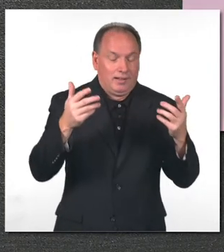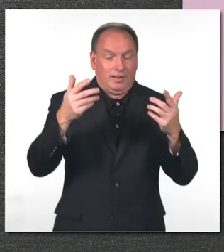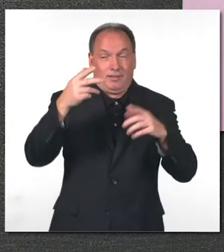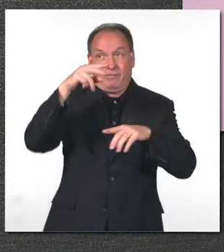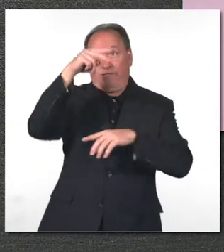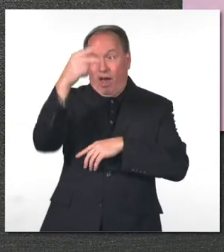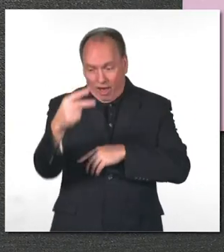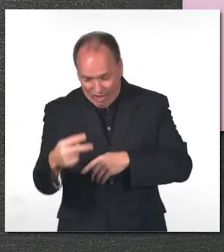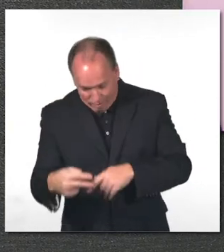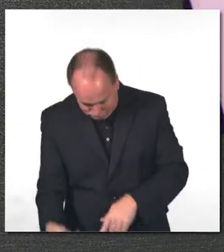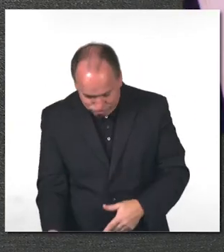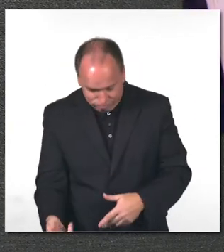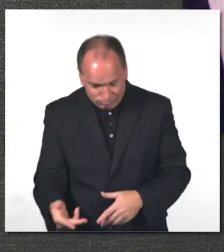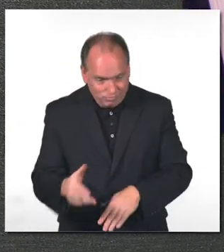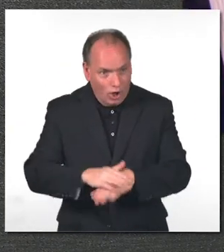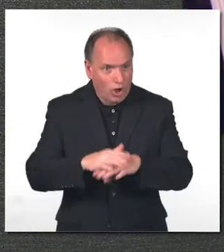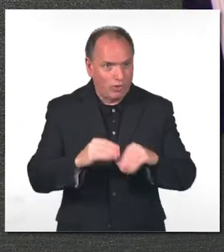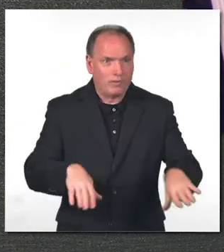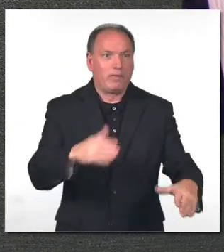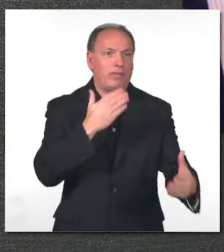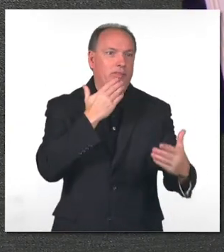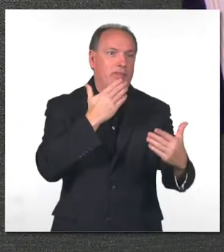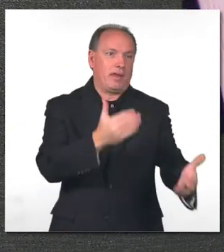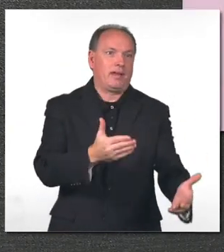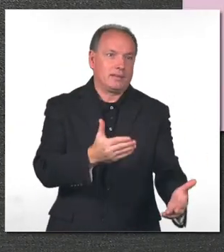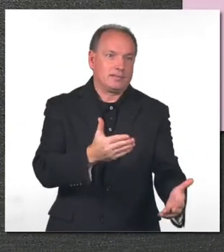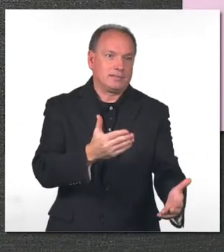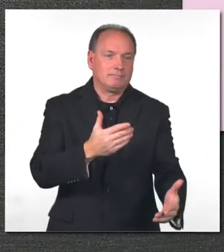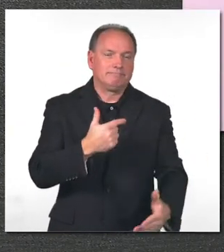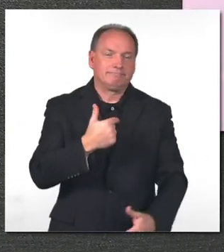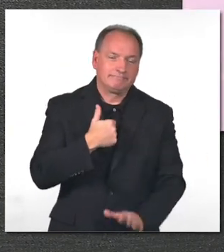Thanks. Really? I'm fine.